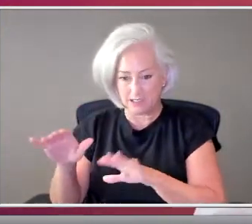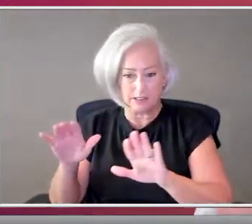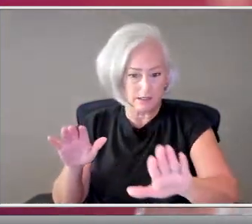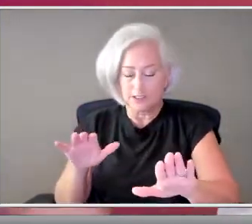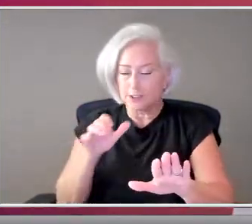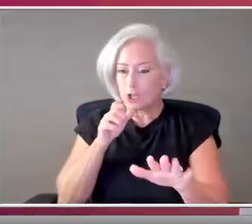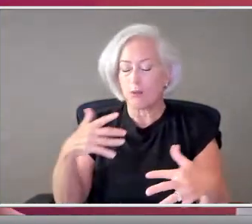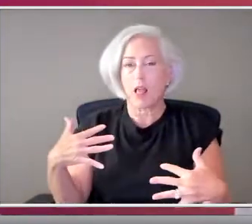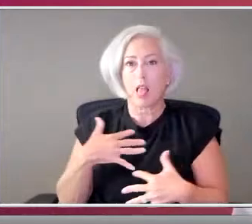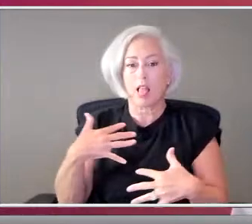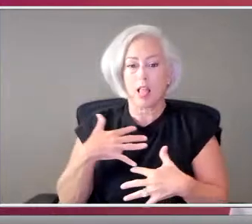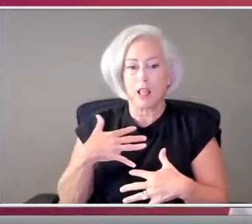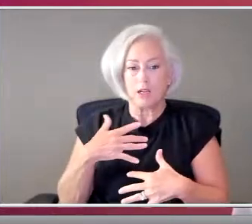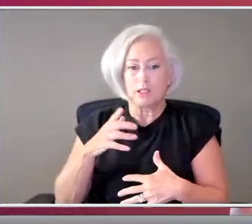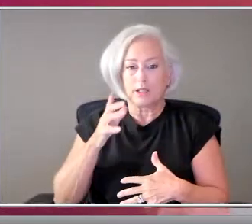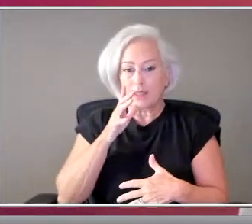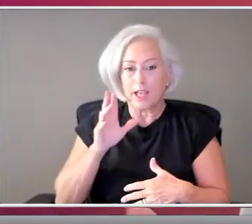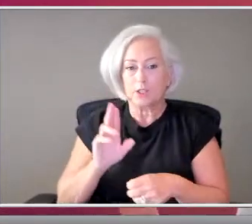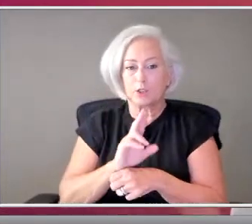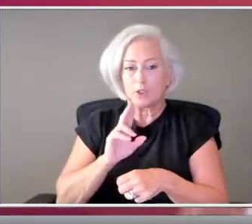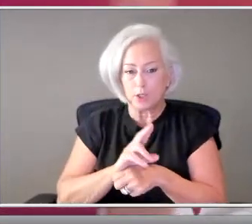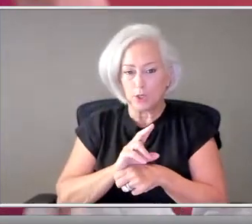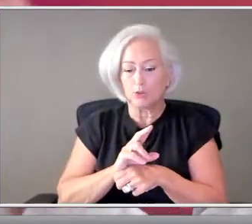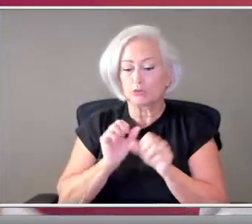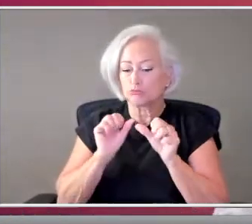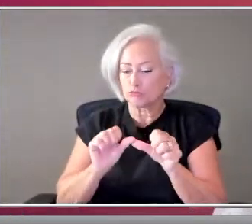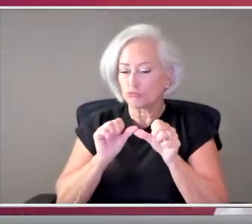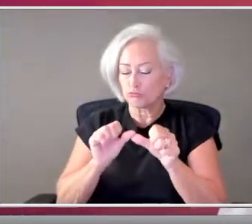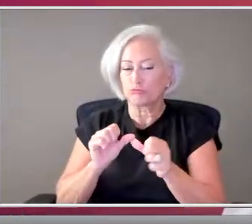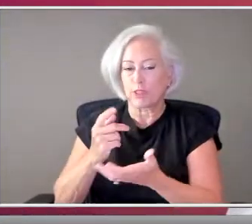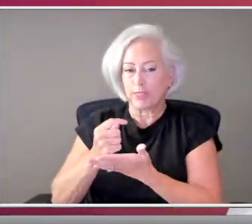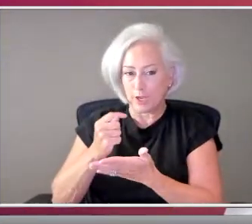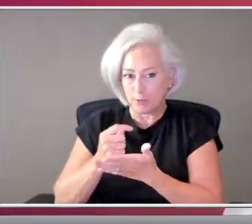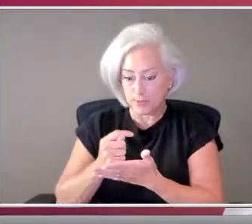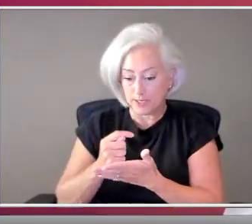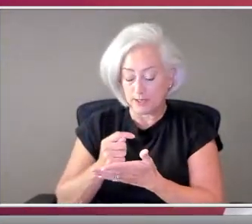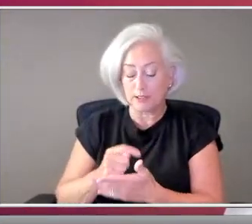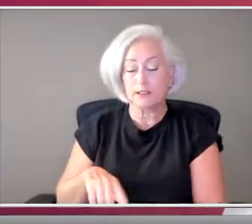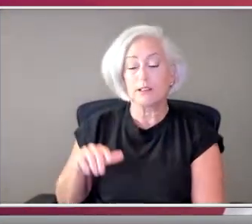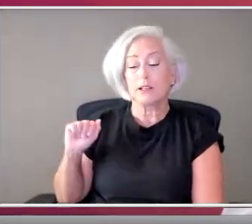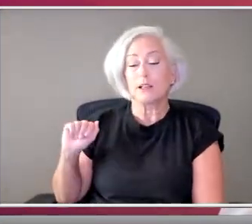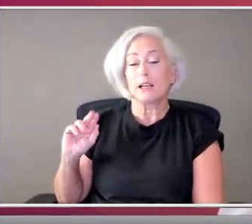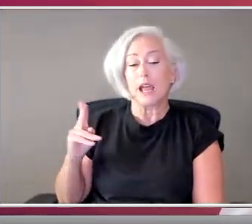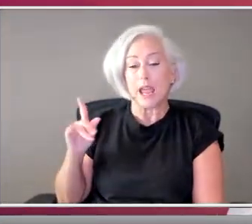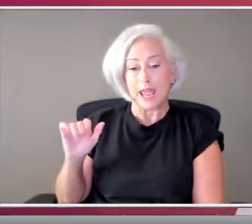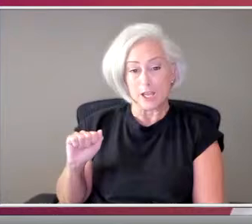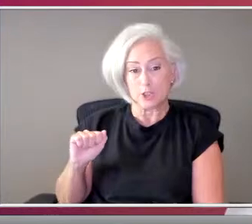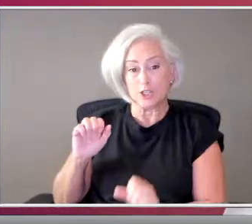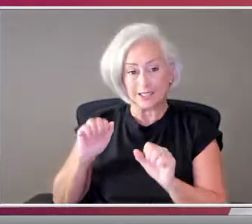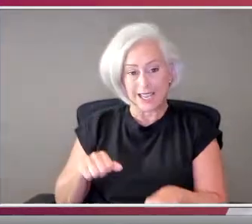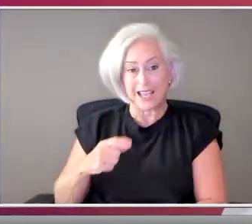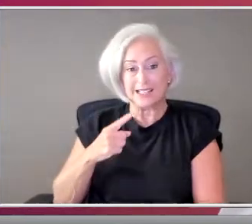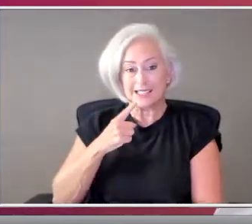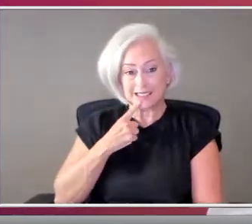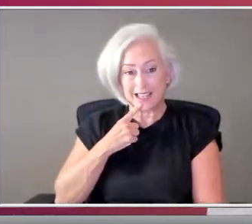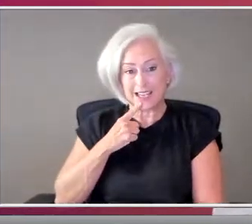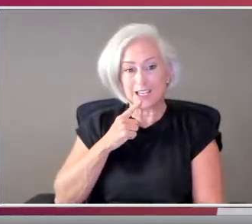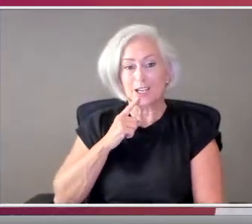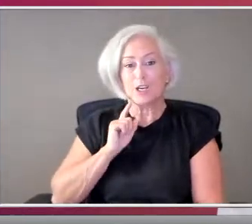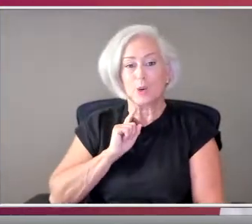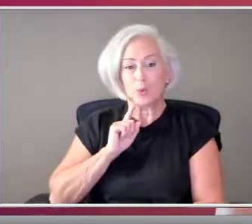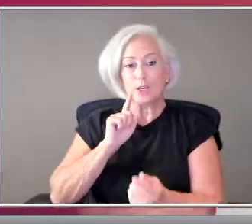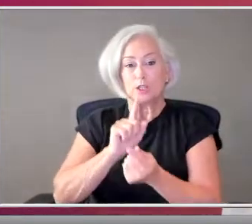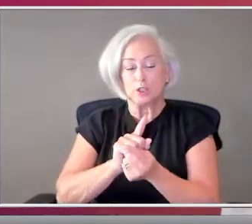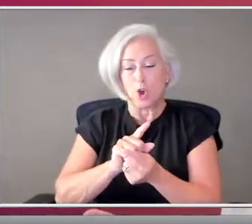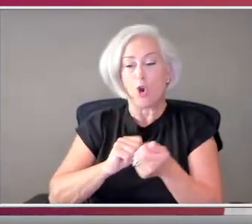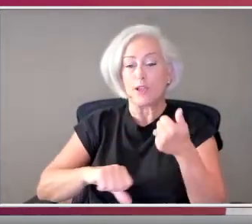afraid of taking maintenance therapies. Also, Angela can attest to the fact that we saw each other very frequently. Yes, we did. And